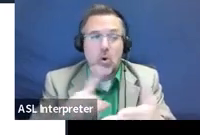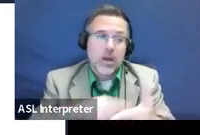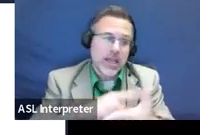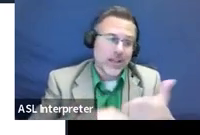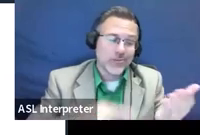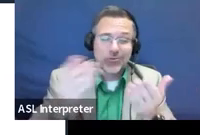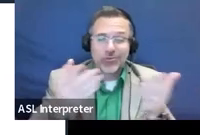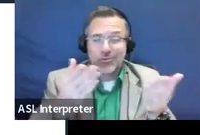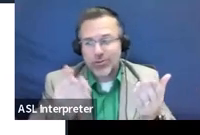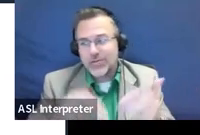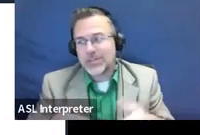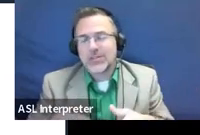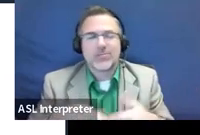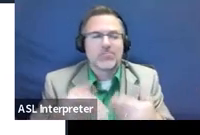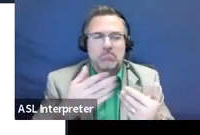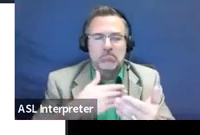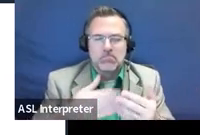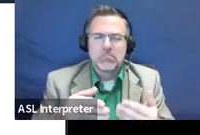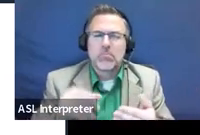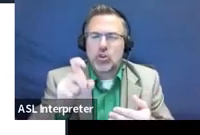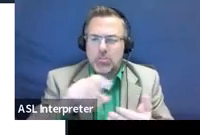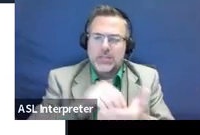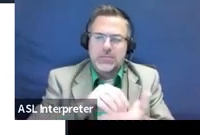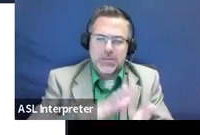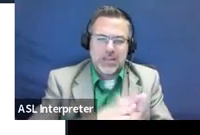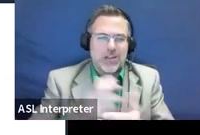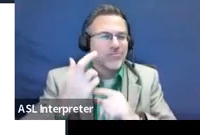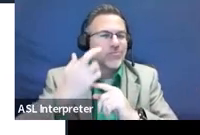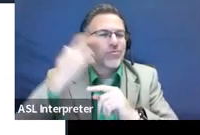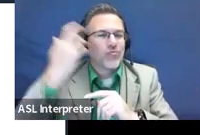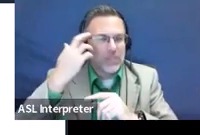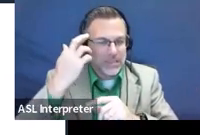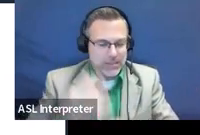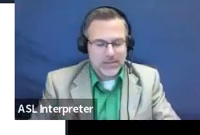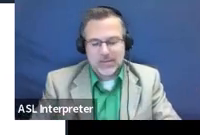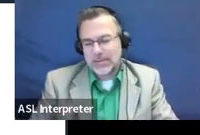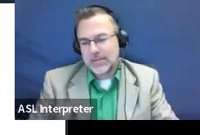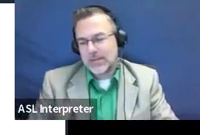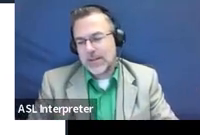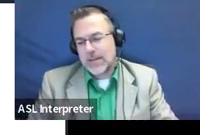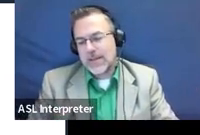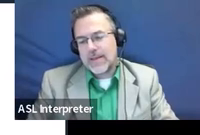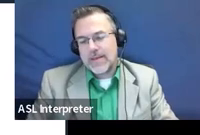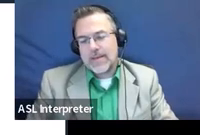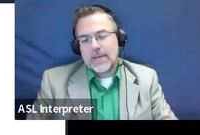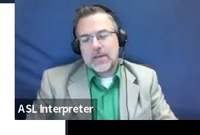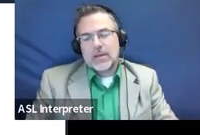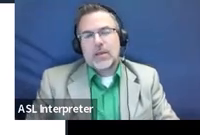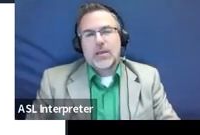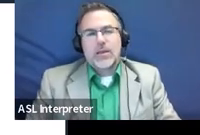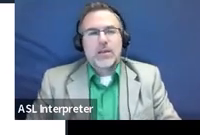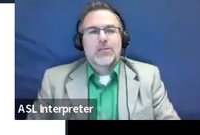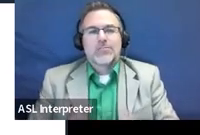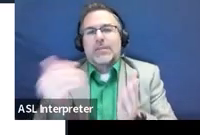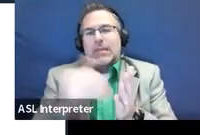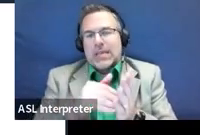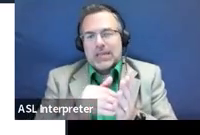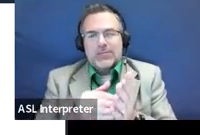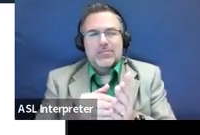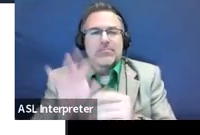There really should be information here to support that. So again, it just kind of runs through the seven sections of the